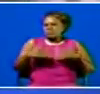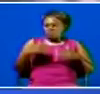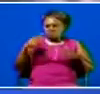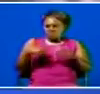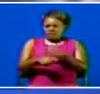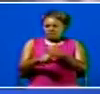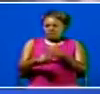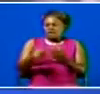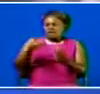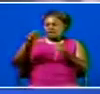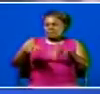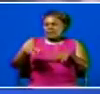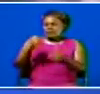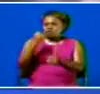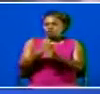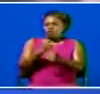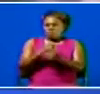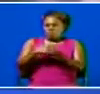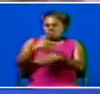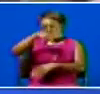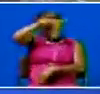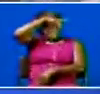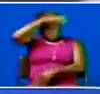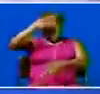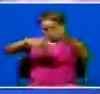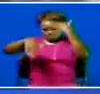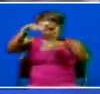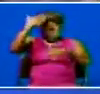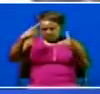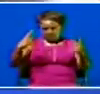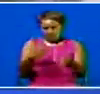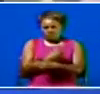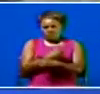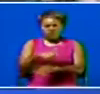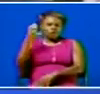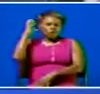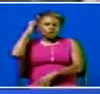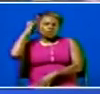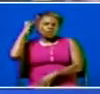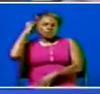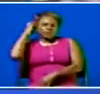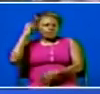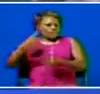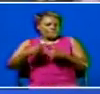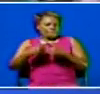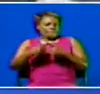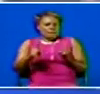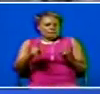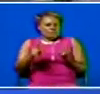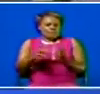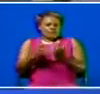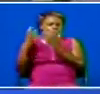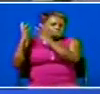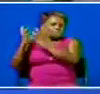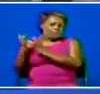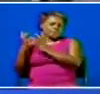the Kenyan job market after graduating from universities and various tertiary institutions. But with the extra burden of